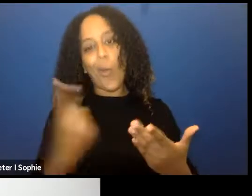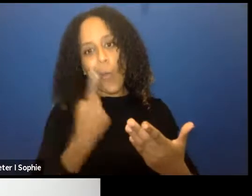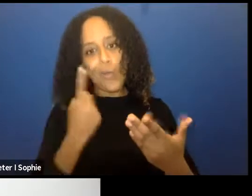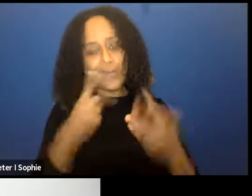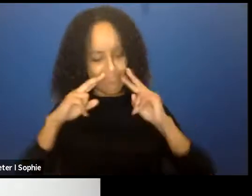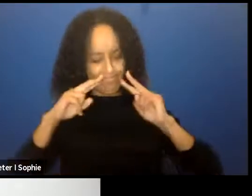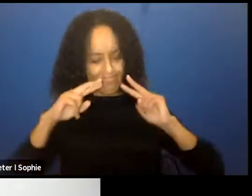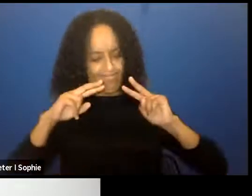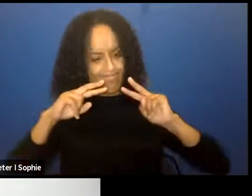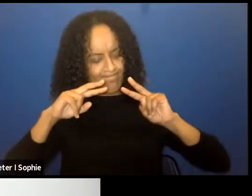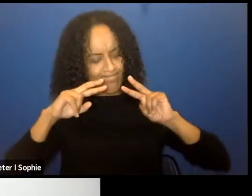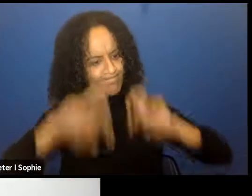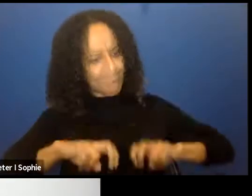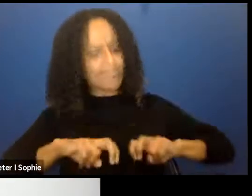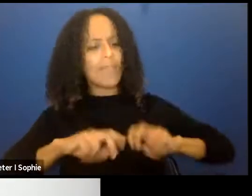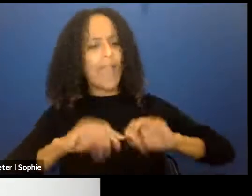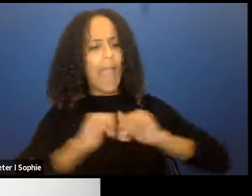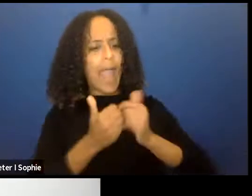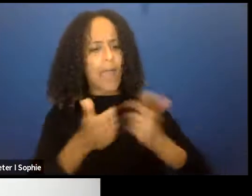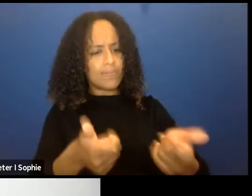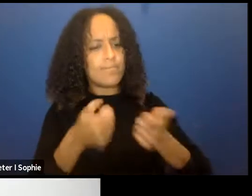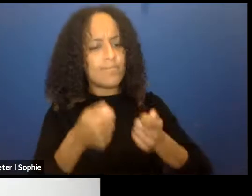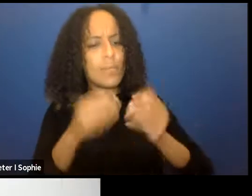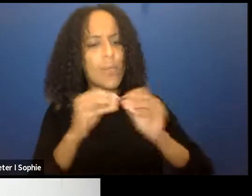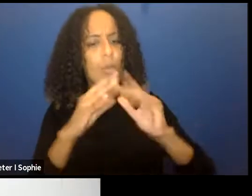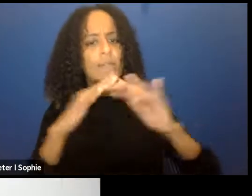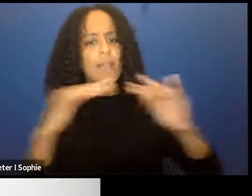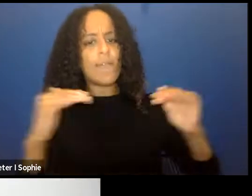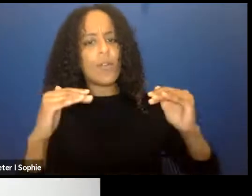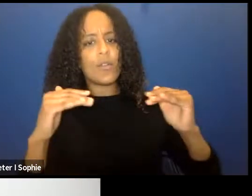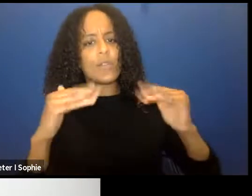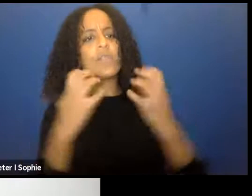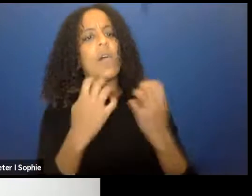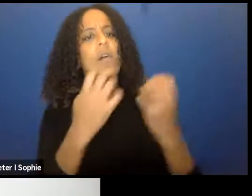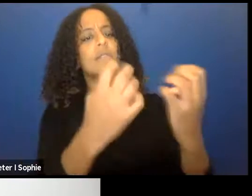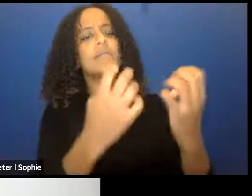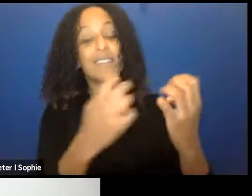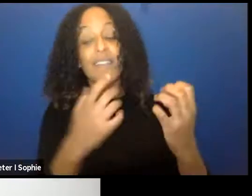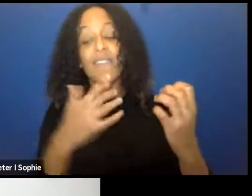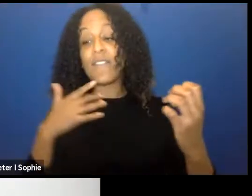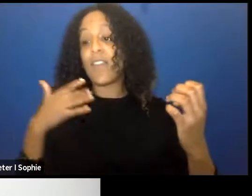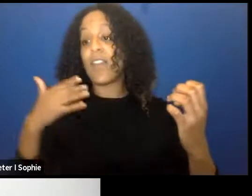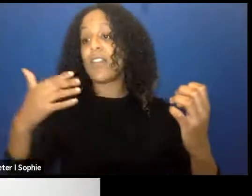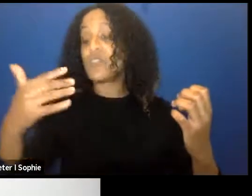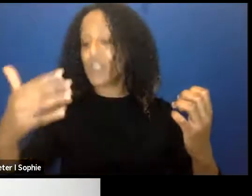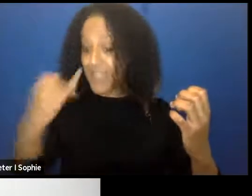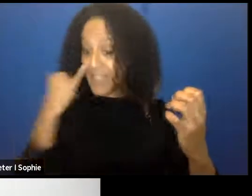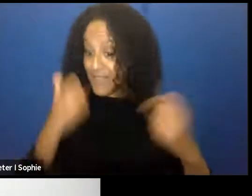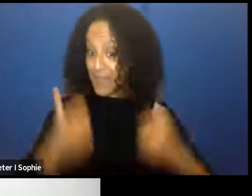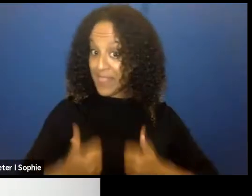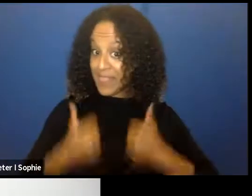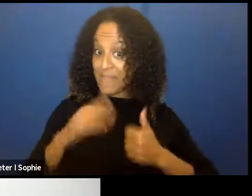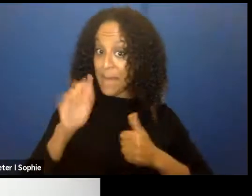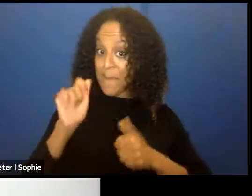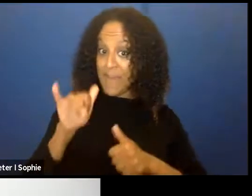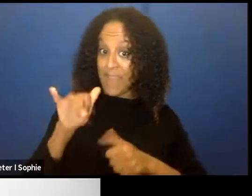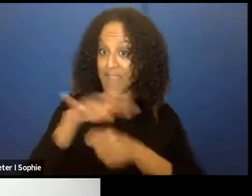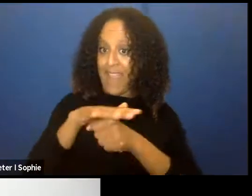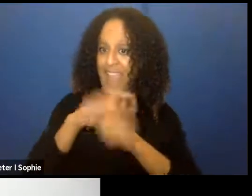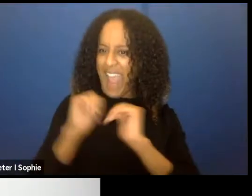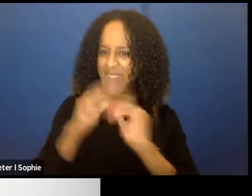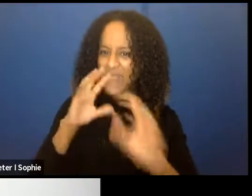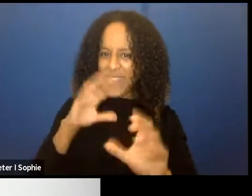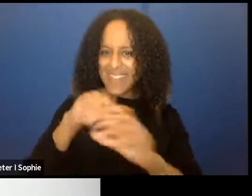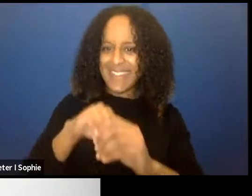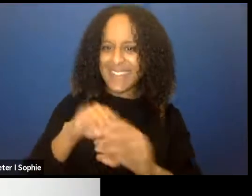at how do we bring in more diverse audiences, and eventually decided if I'm going to live in the Bay Area, how do I get into tech?